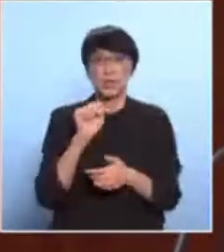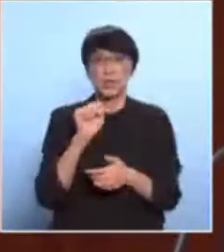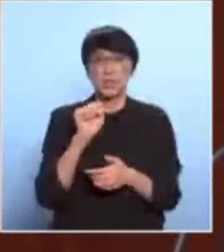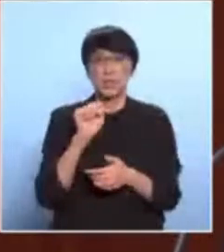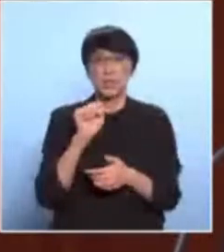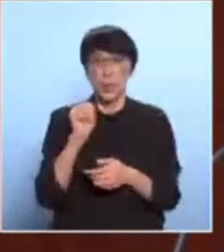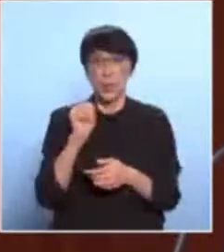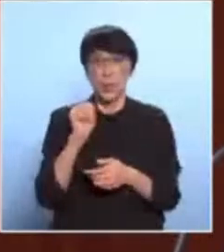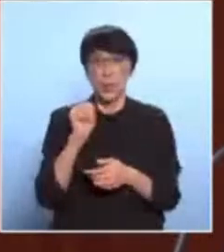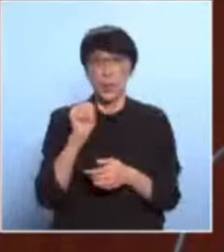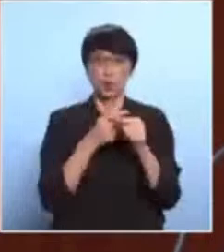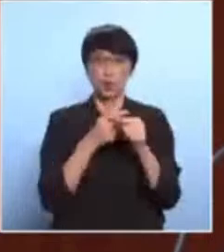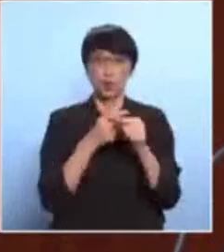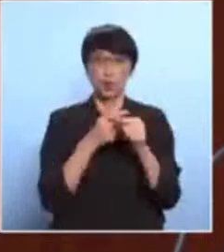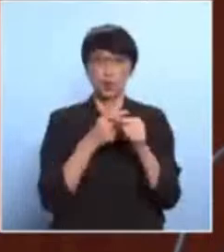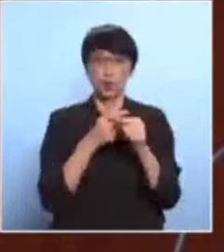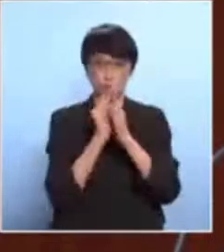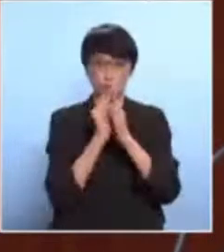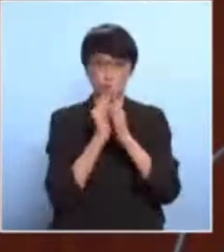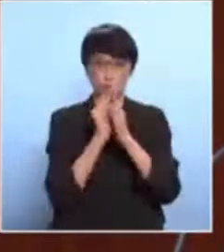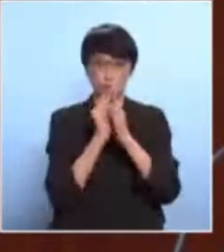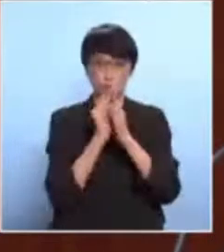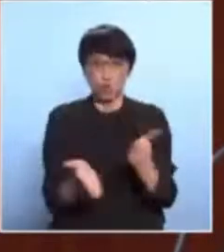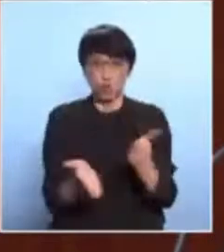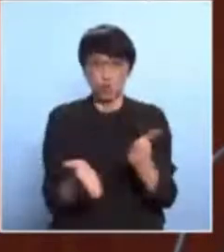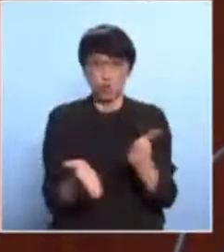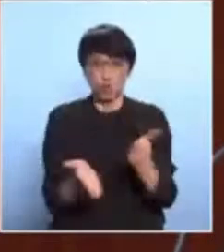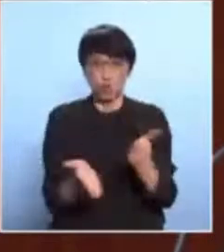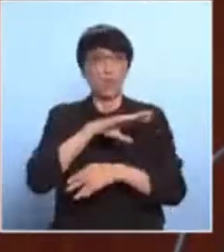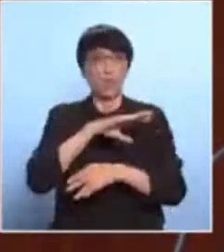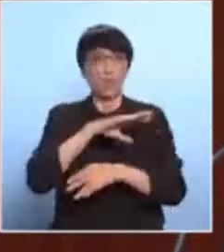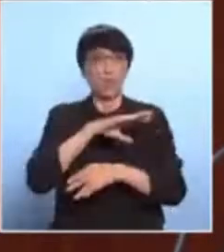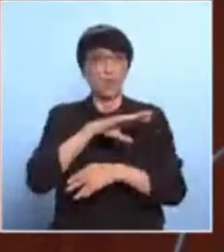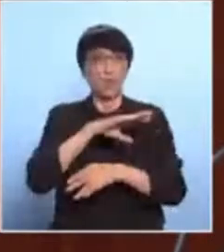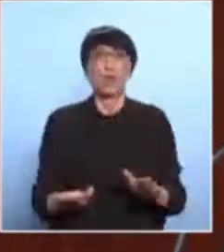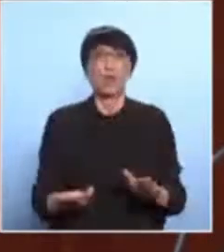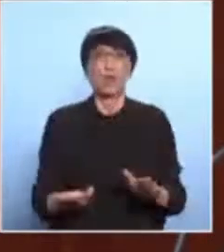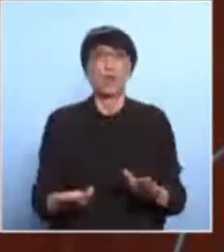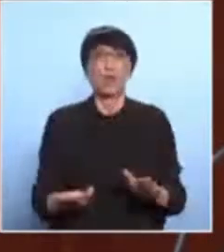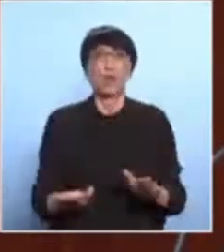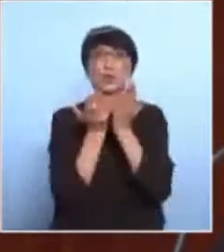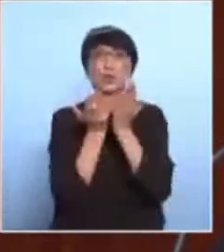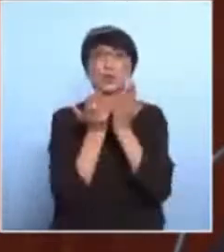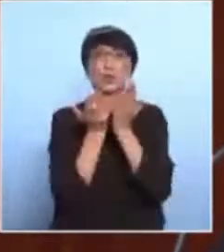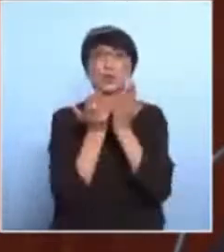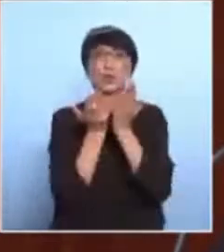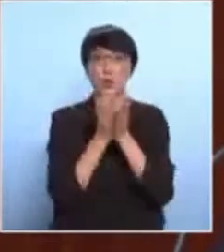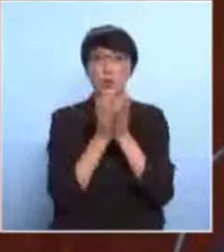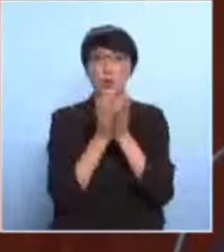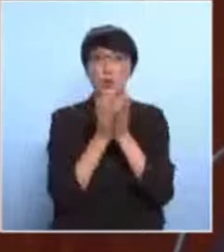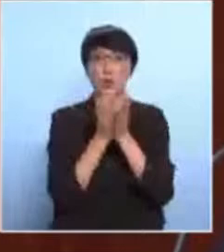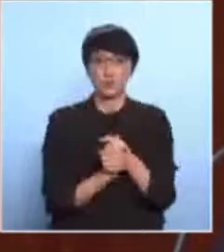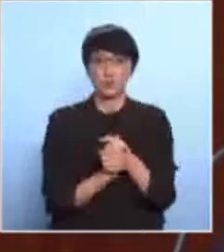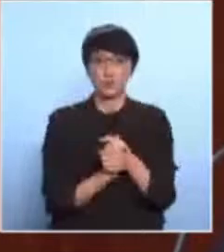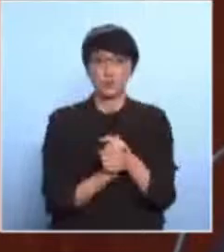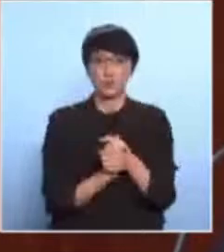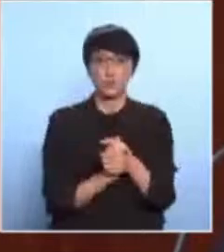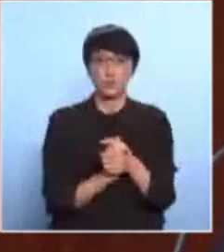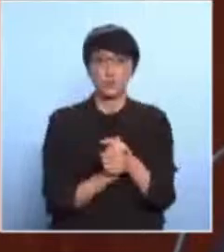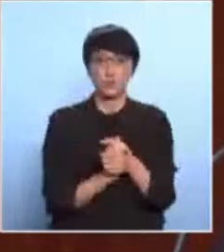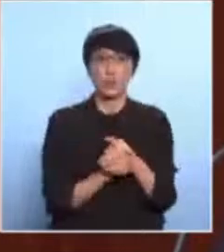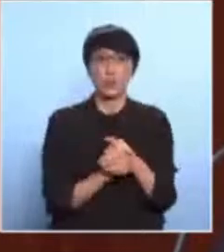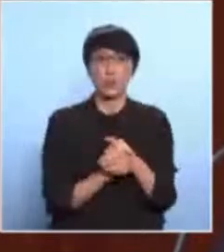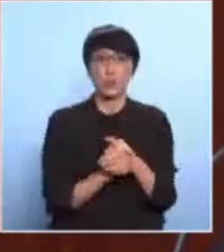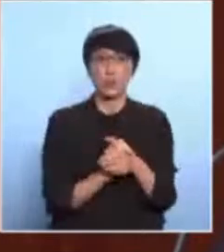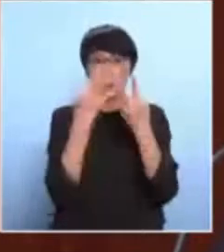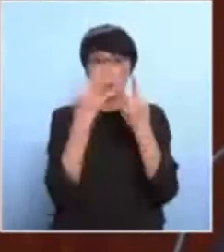science, technology, engineering, the arts, and mathematics education in primary and secondary schools, including the introduction of science subject in